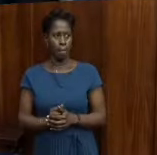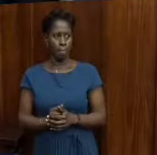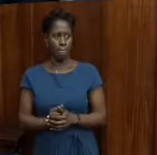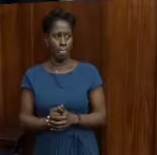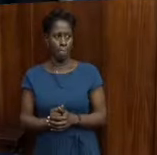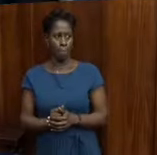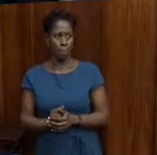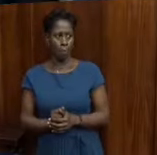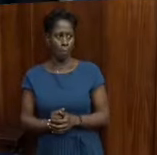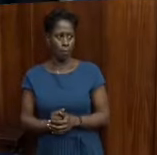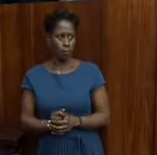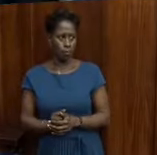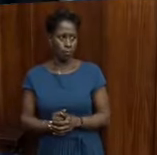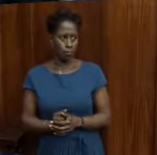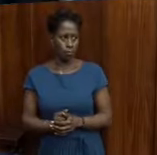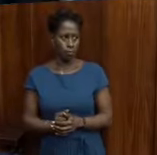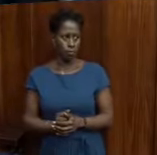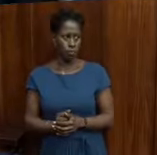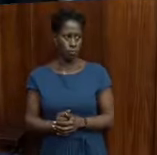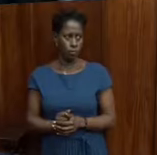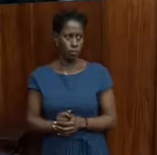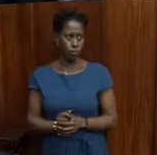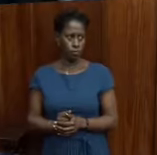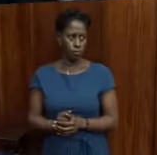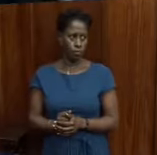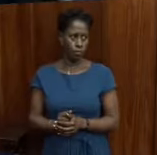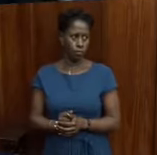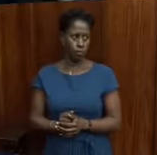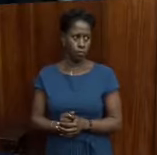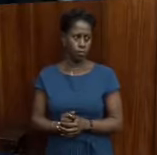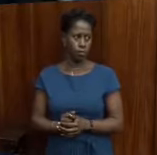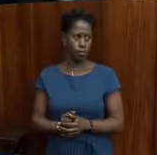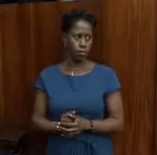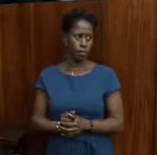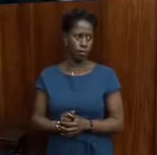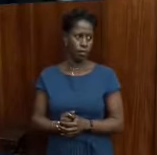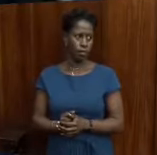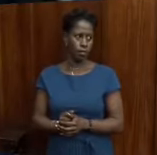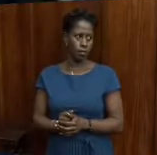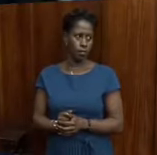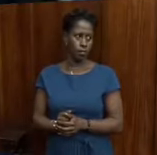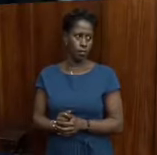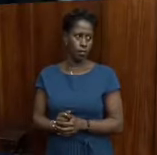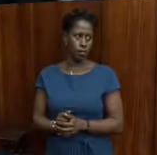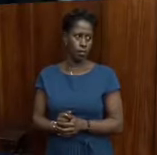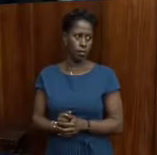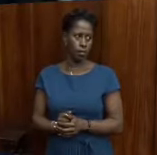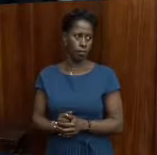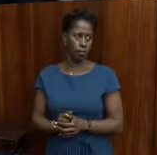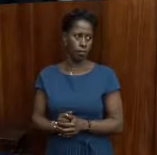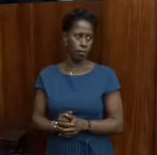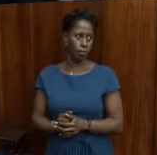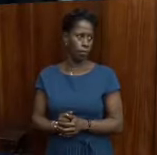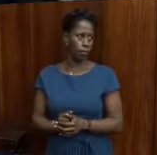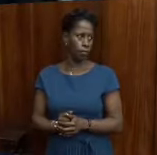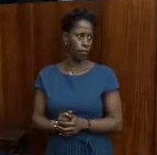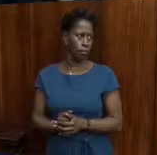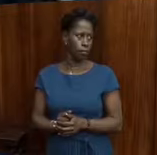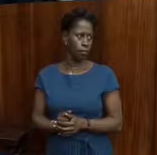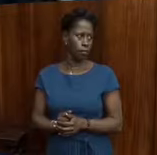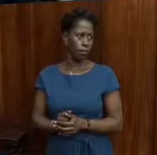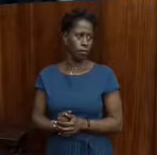provide service lots to provide opportunities for property ownership. Mr. Speaker, it's expected that new lots will be